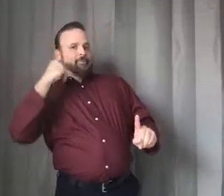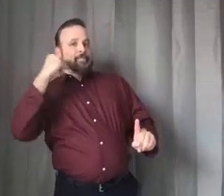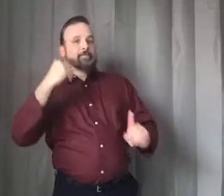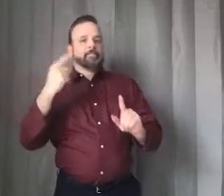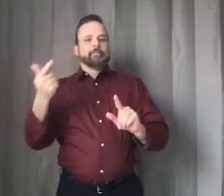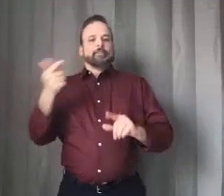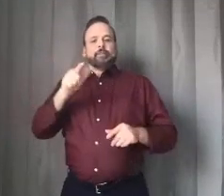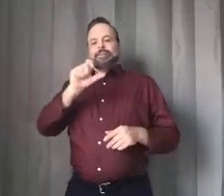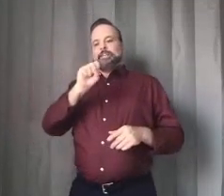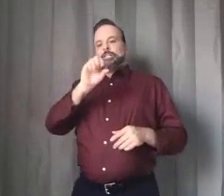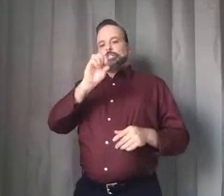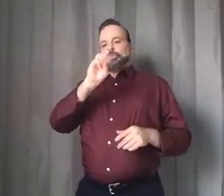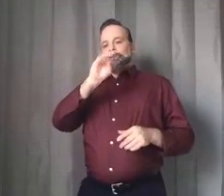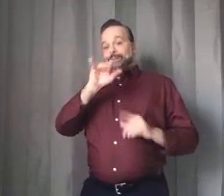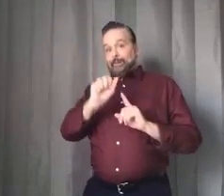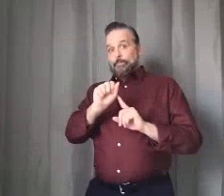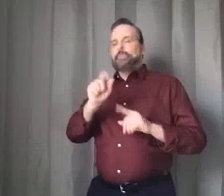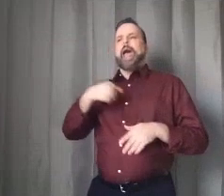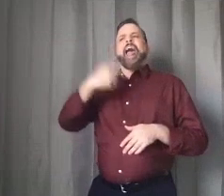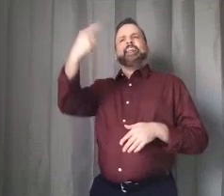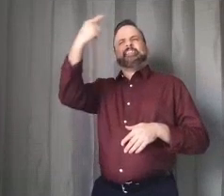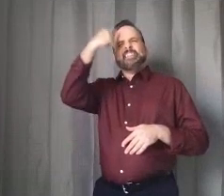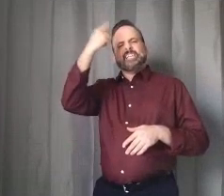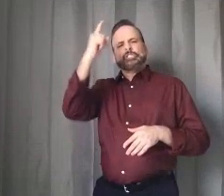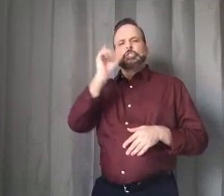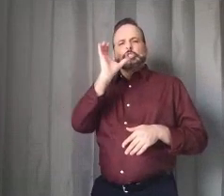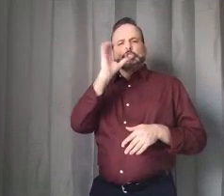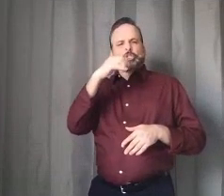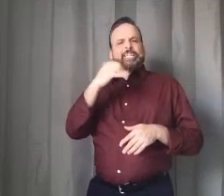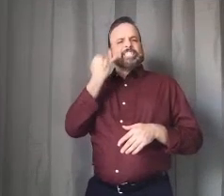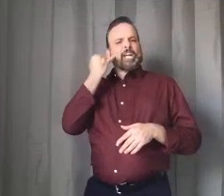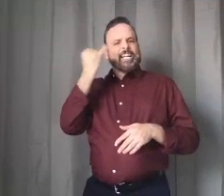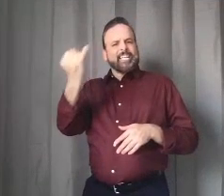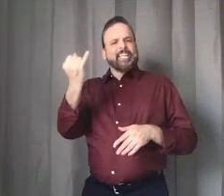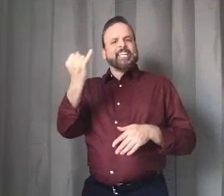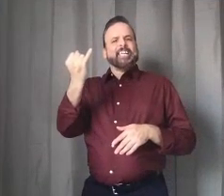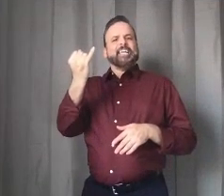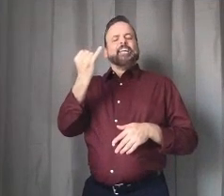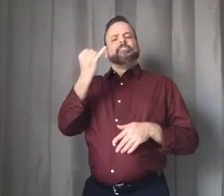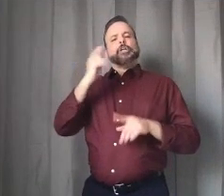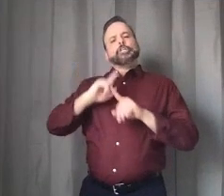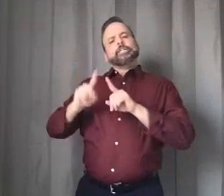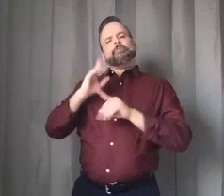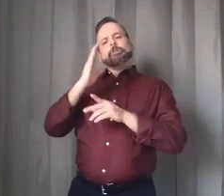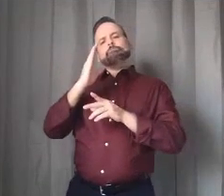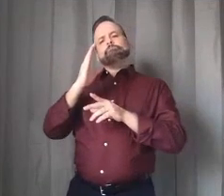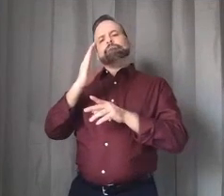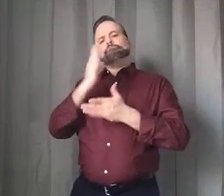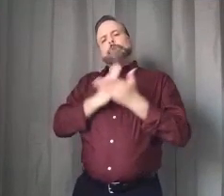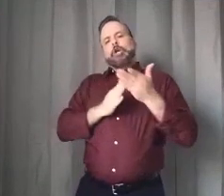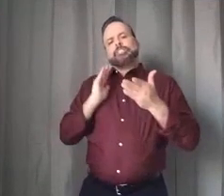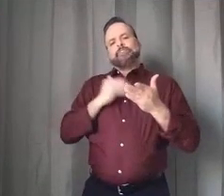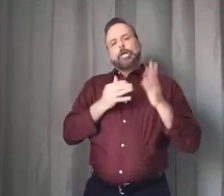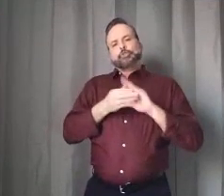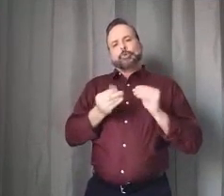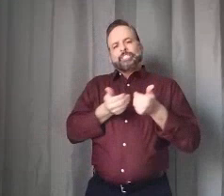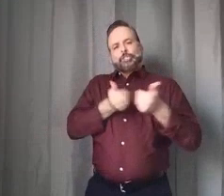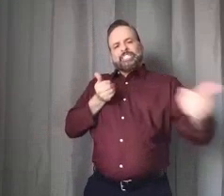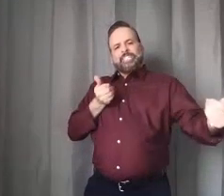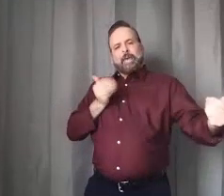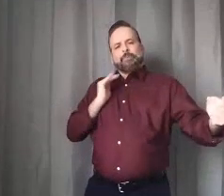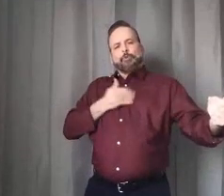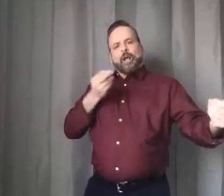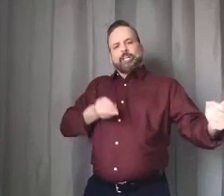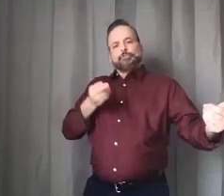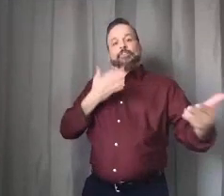very strange idea that there are versions of our stories that are separate from our history. And it's like, there is a